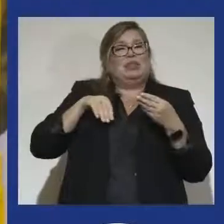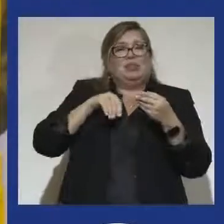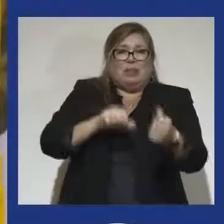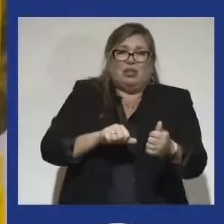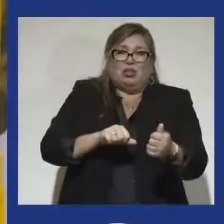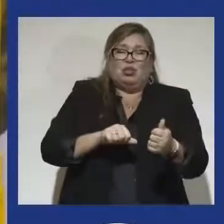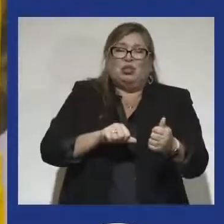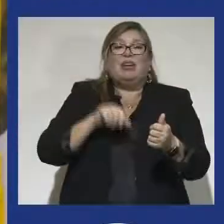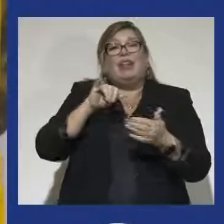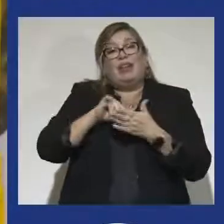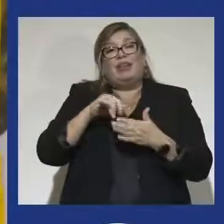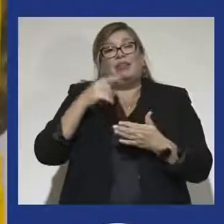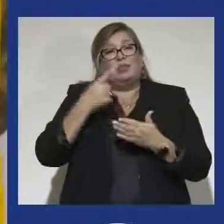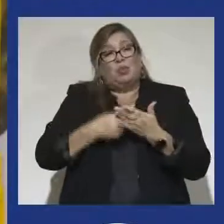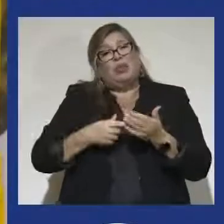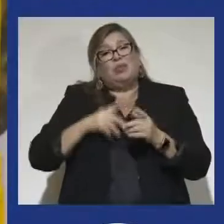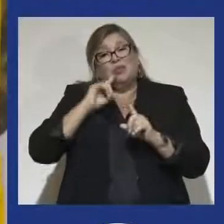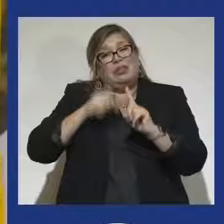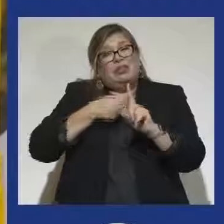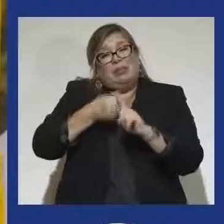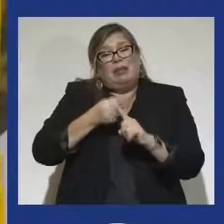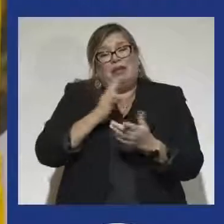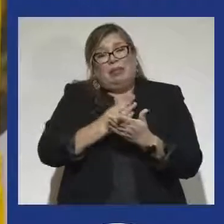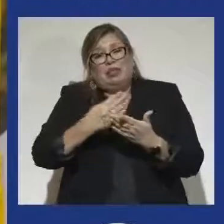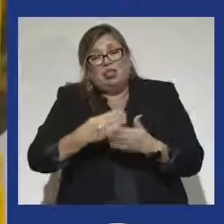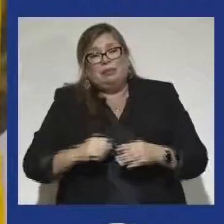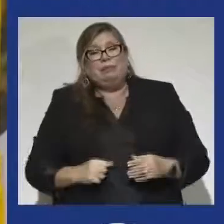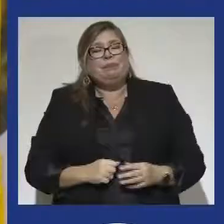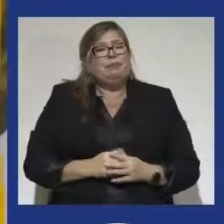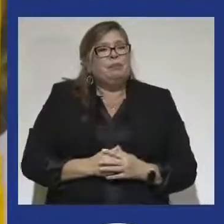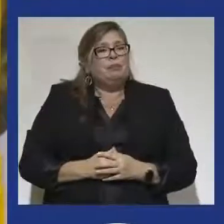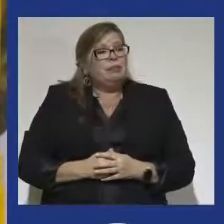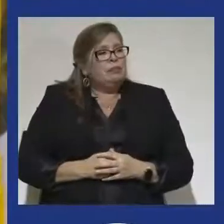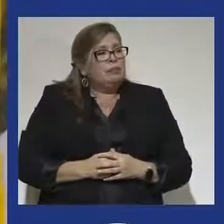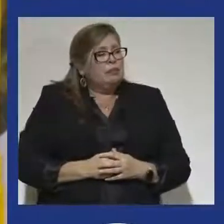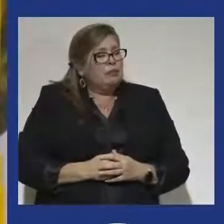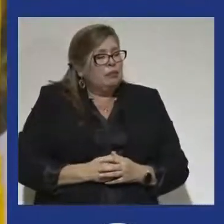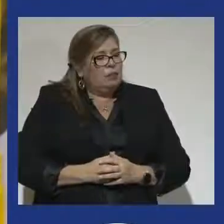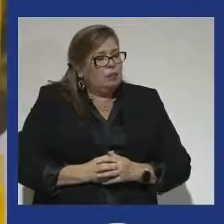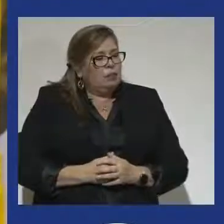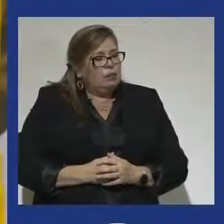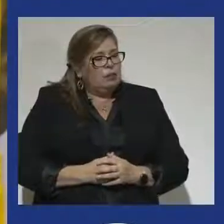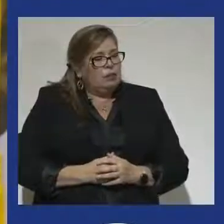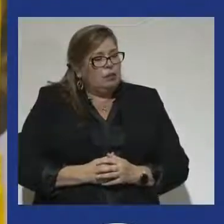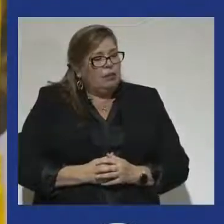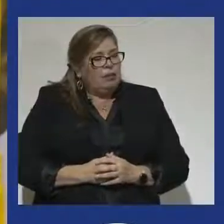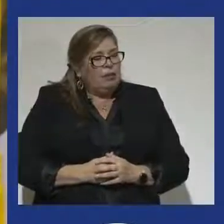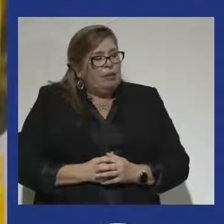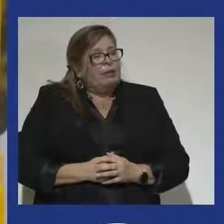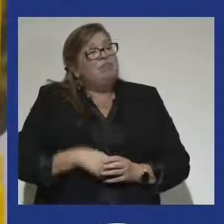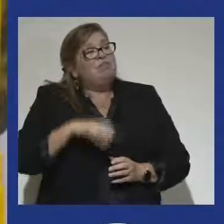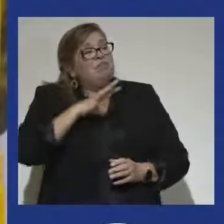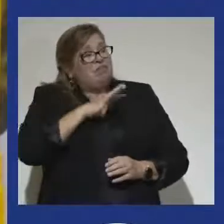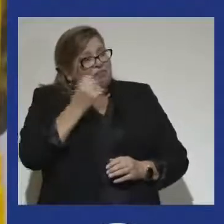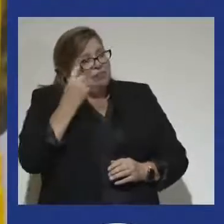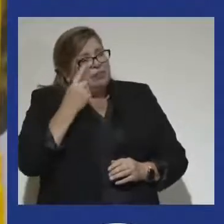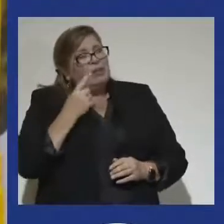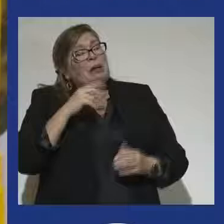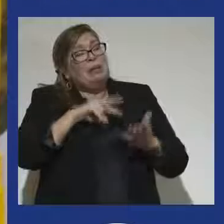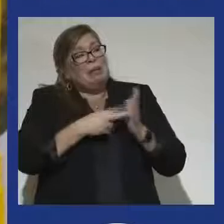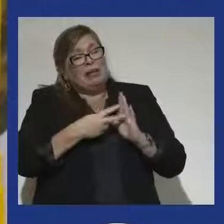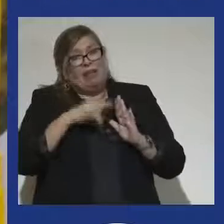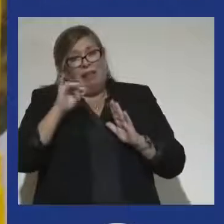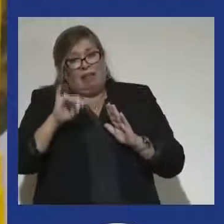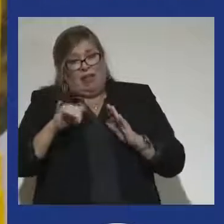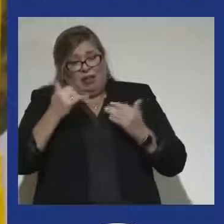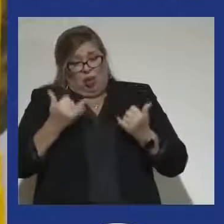that are driving real costs that impact the budget. Got it. And so will the proposal as it's currently written, will it require